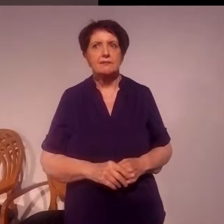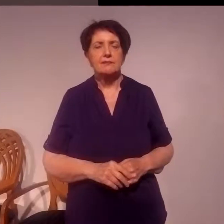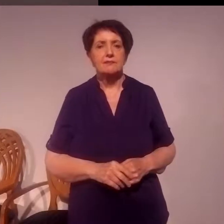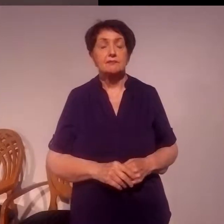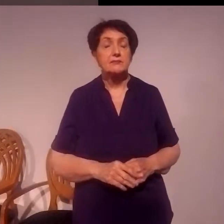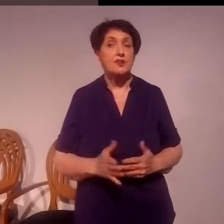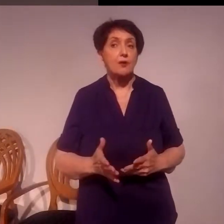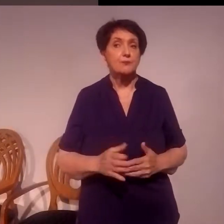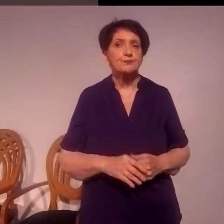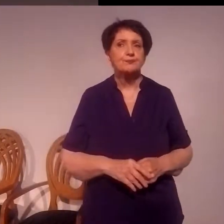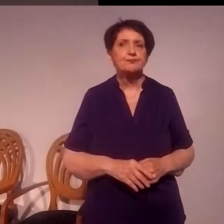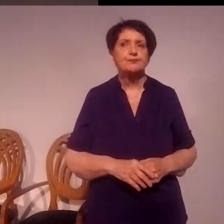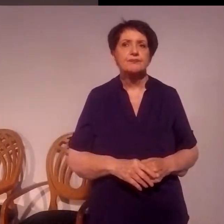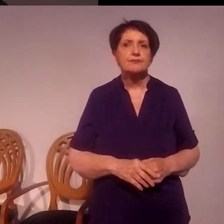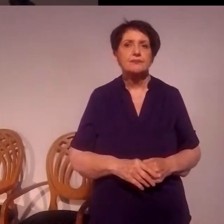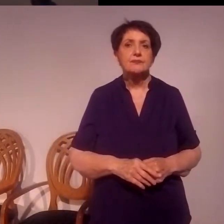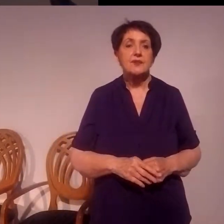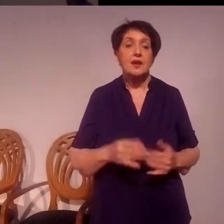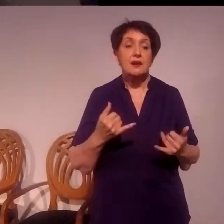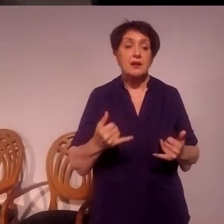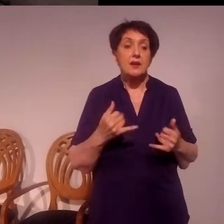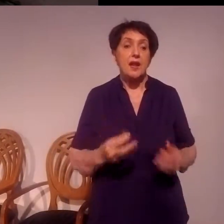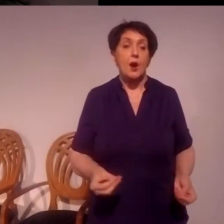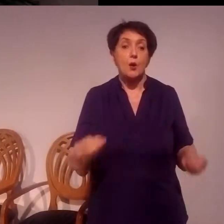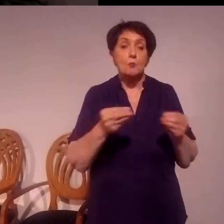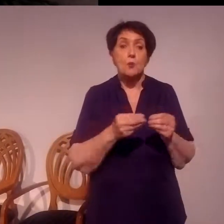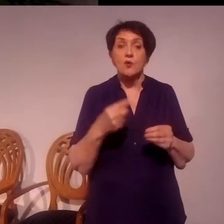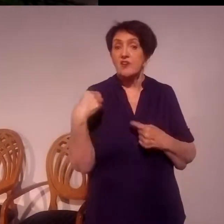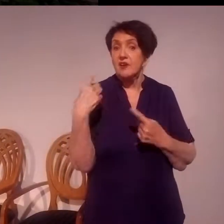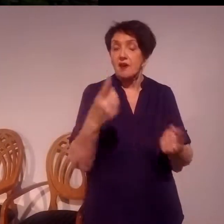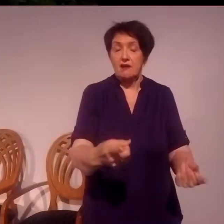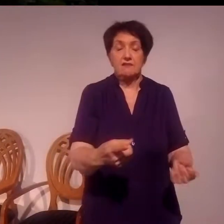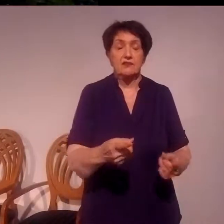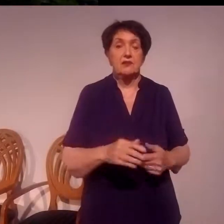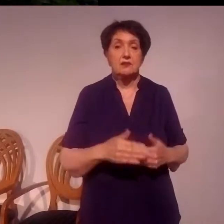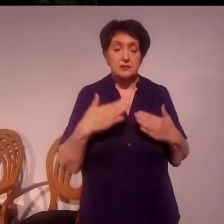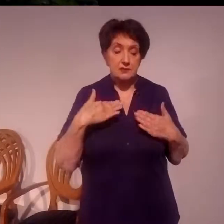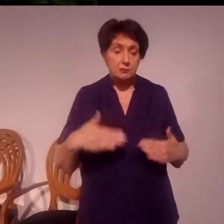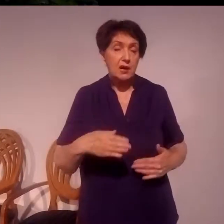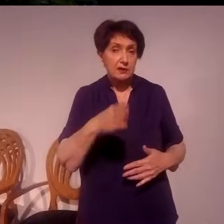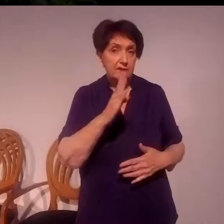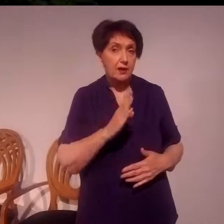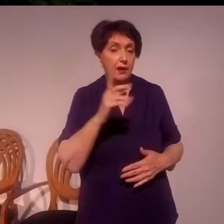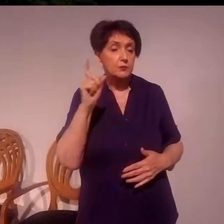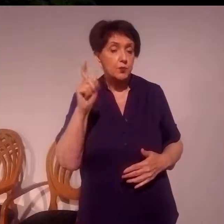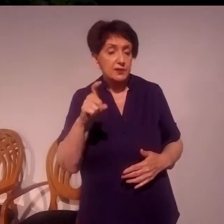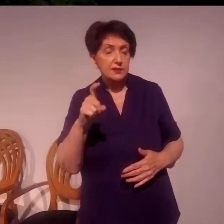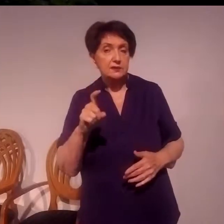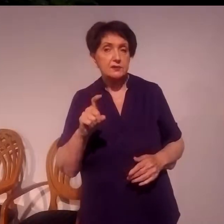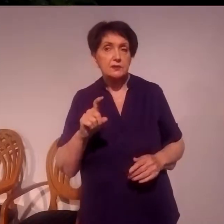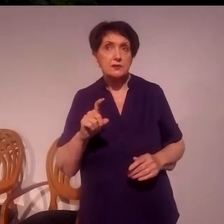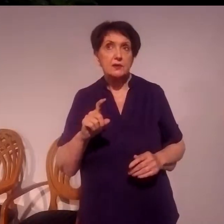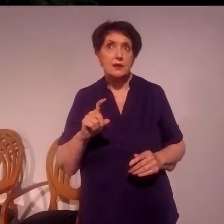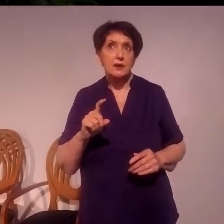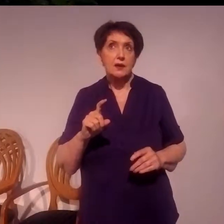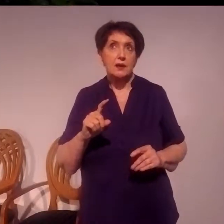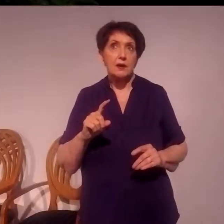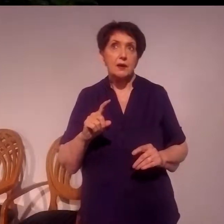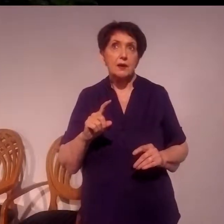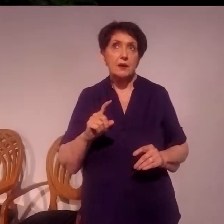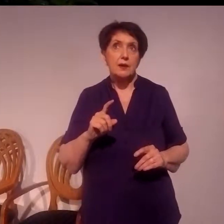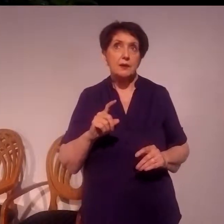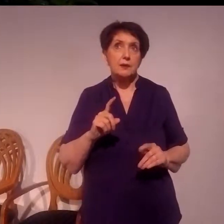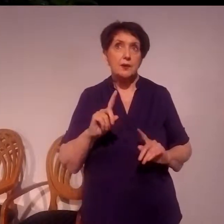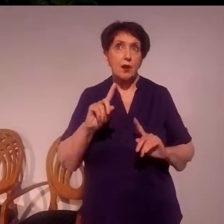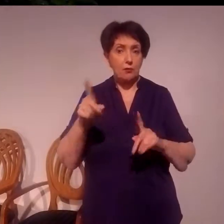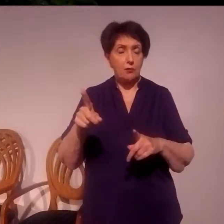And so now more than ever in this body of God, we need to go and be